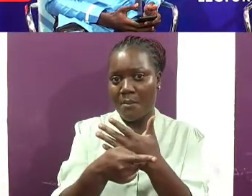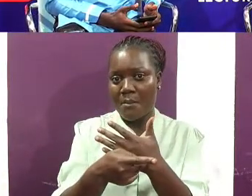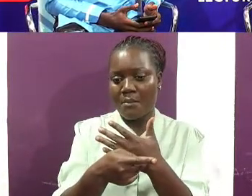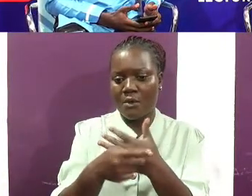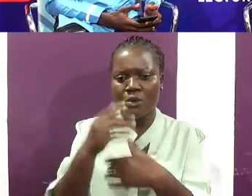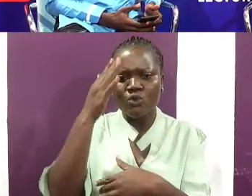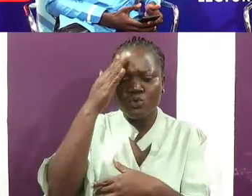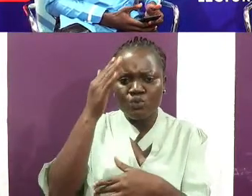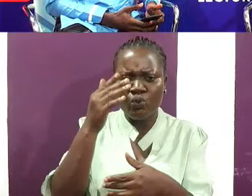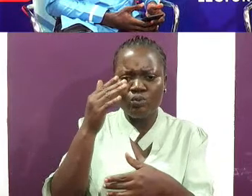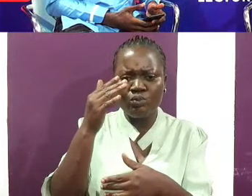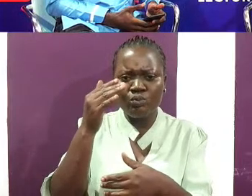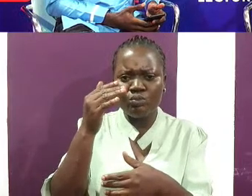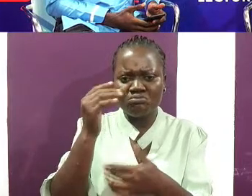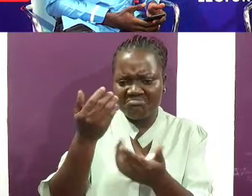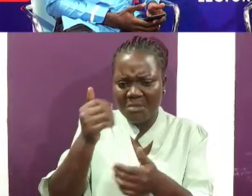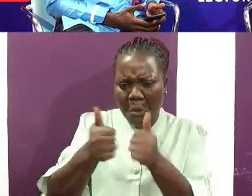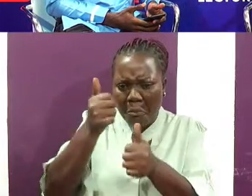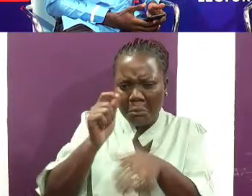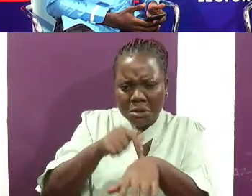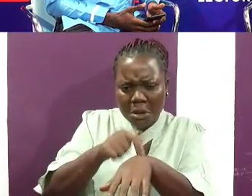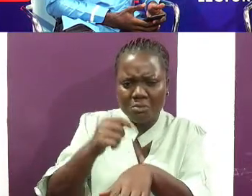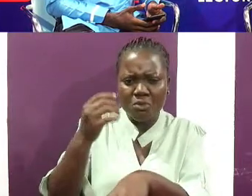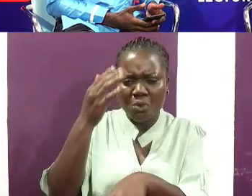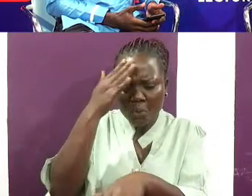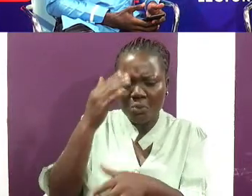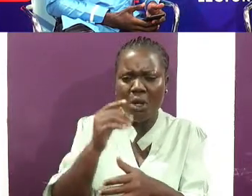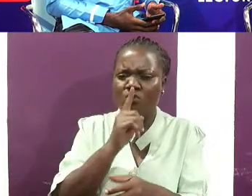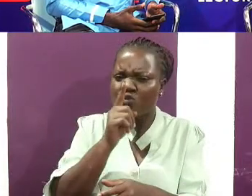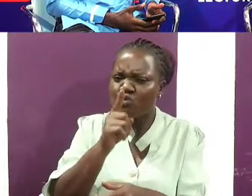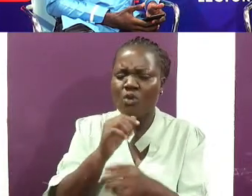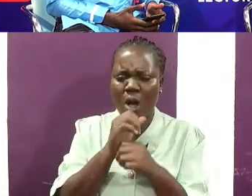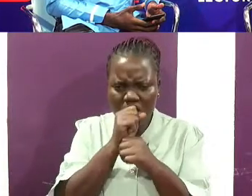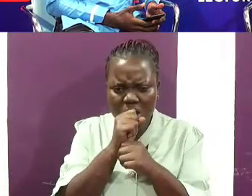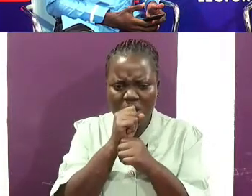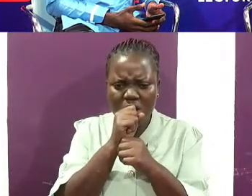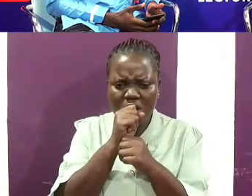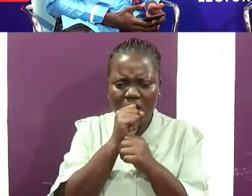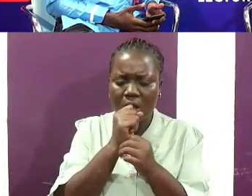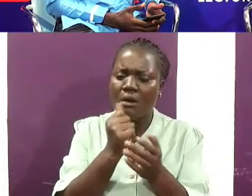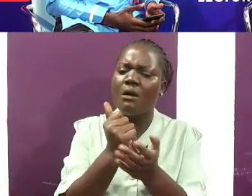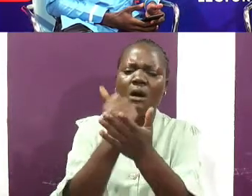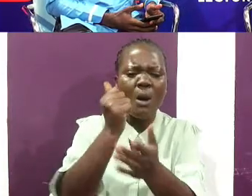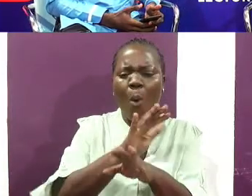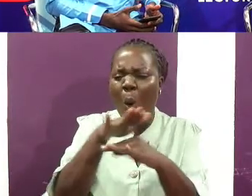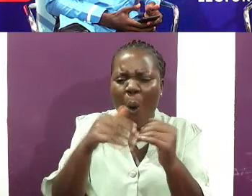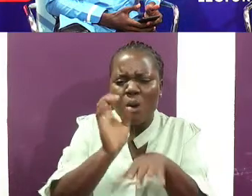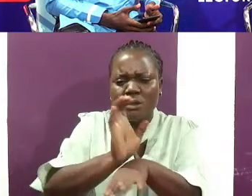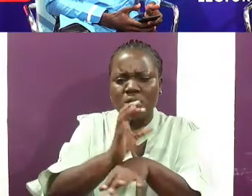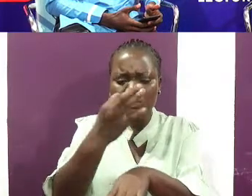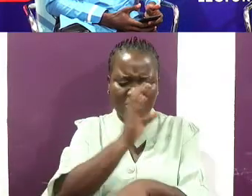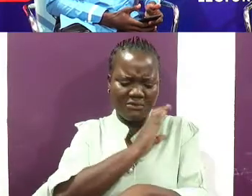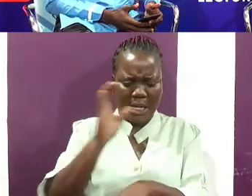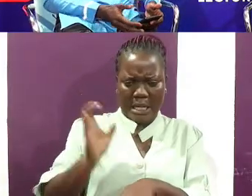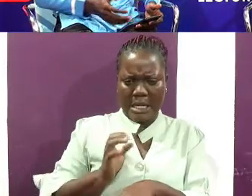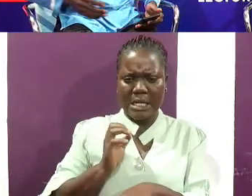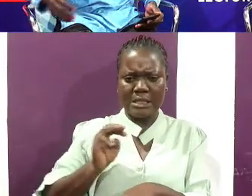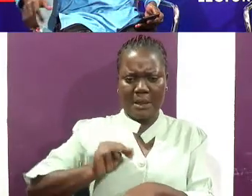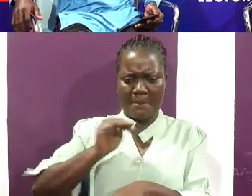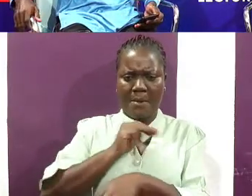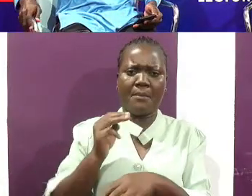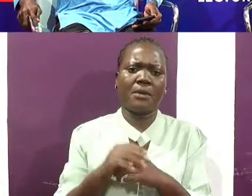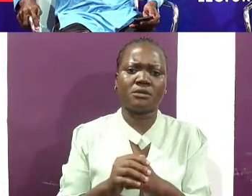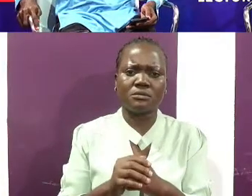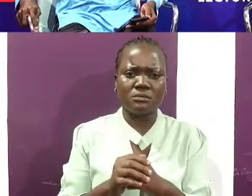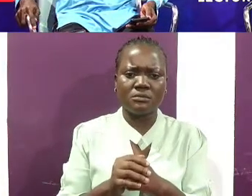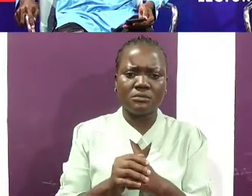adesua kese papa a beboa ye ntitru Jesus of Christ for a ye tie na ye hwe ye dwuma die e bi enso